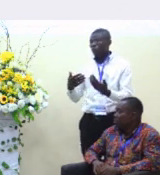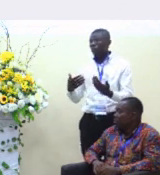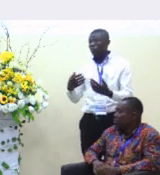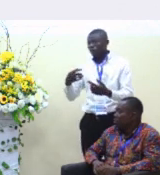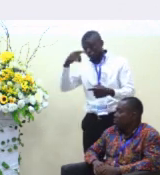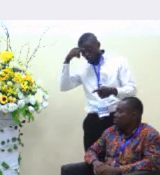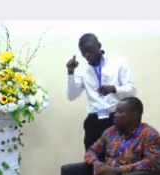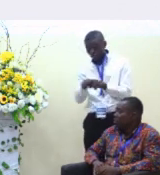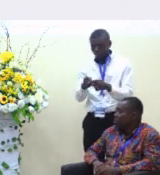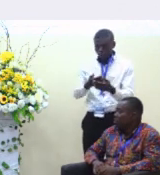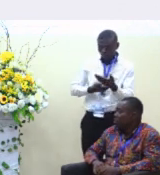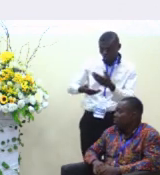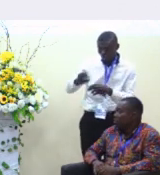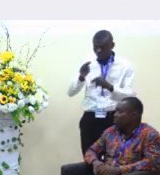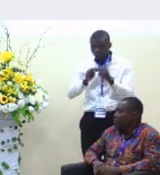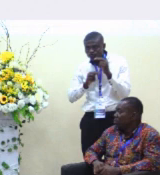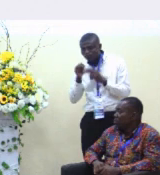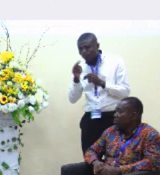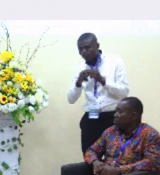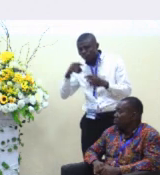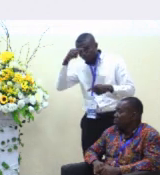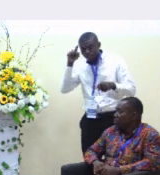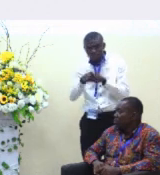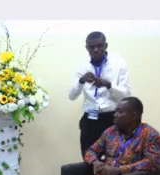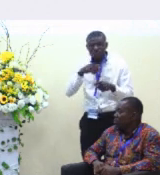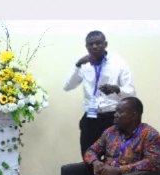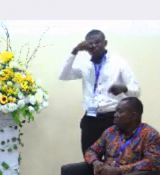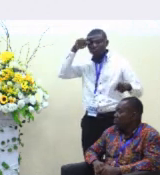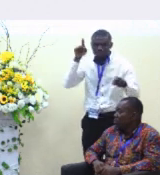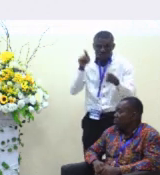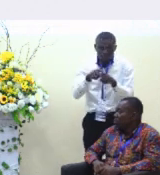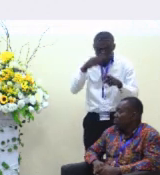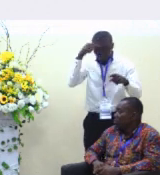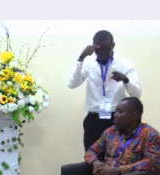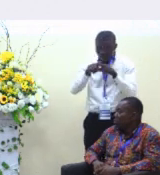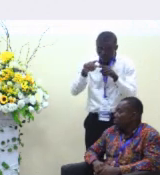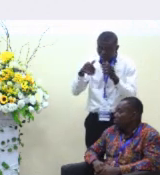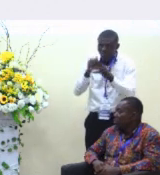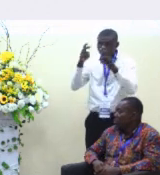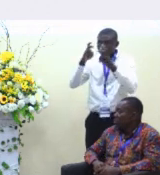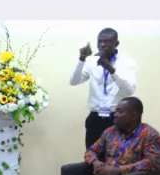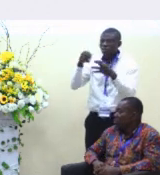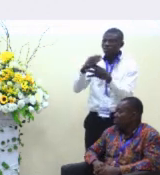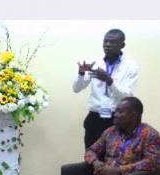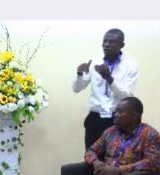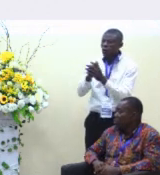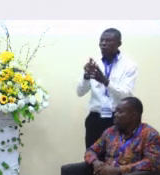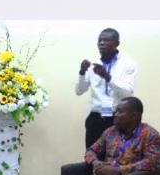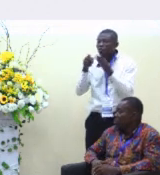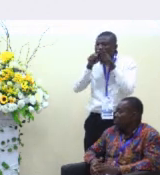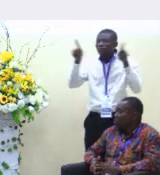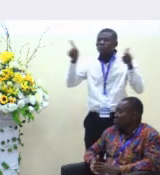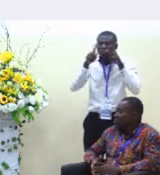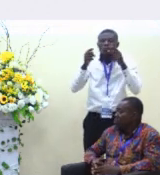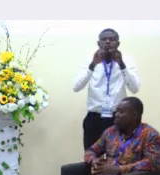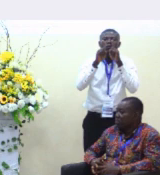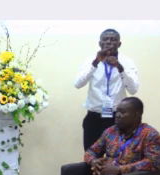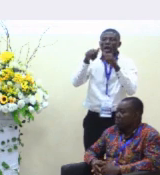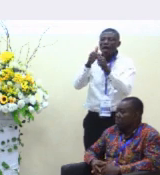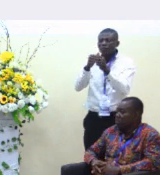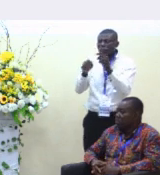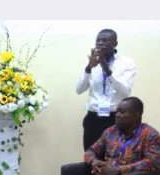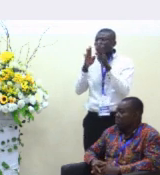they are negotiating, and they are agreeing on the message that should be shared to the public. Everybody's on the